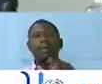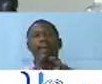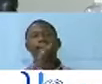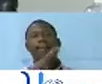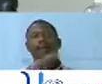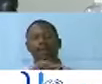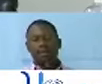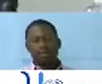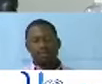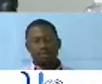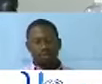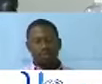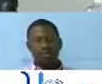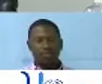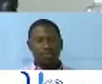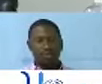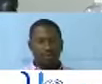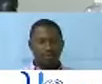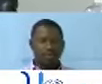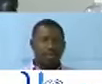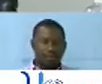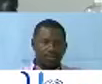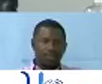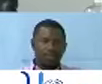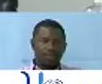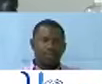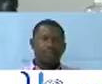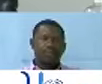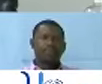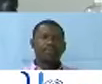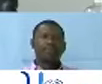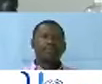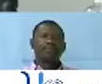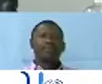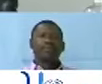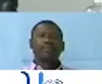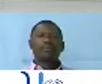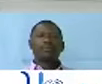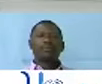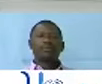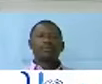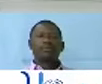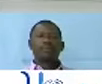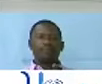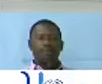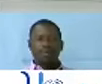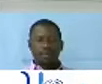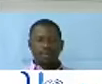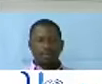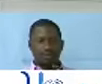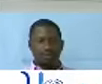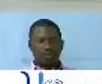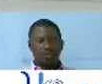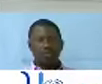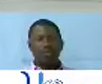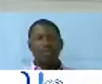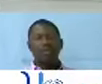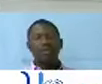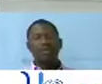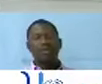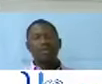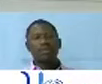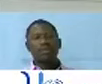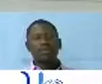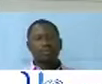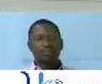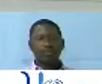tender it properly. So, maybe I can just quickly take you through them, then after we can. On the